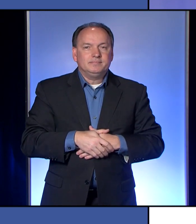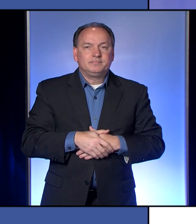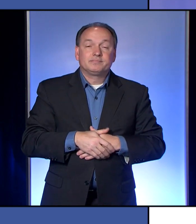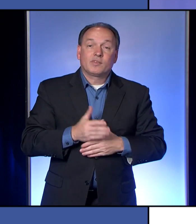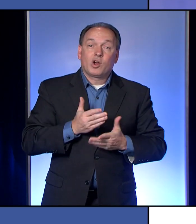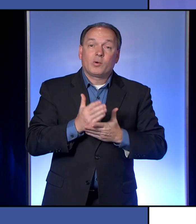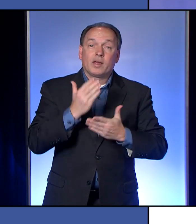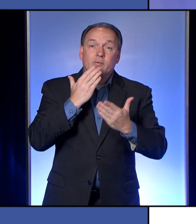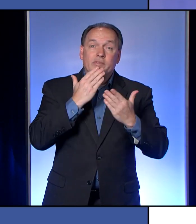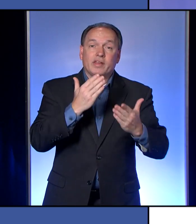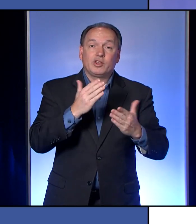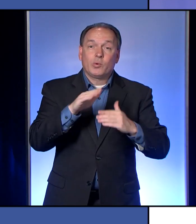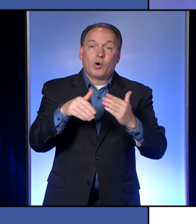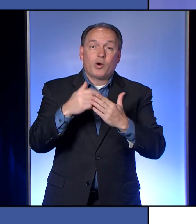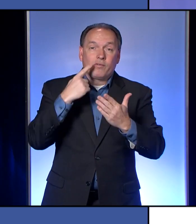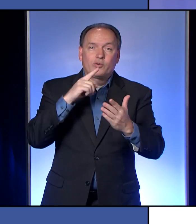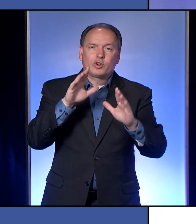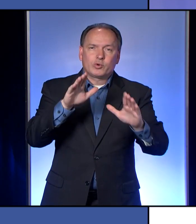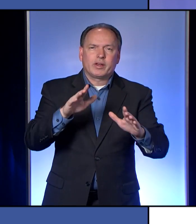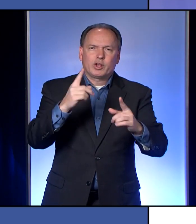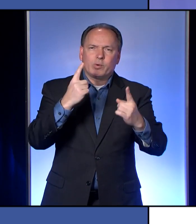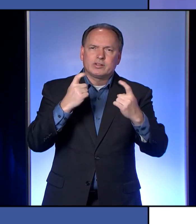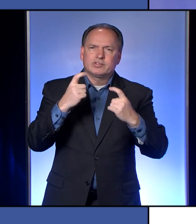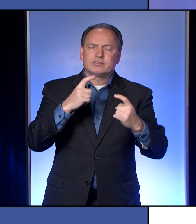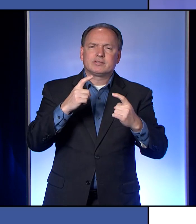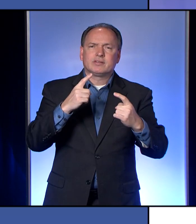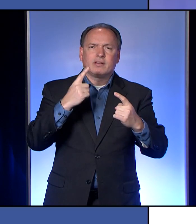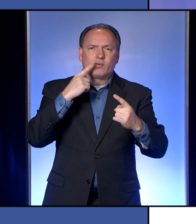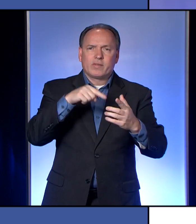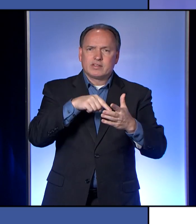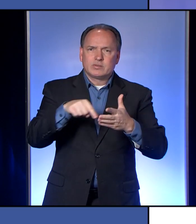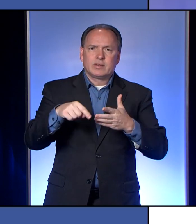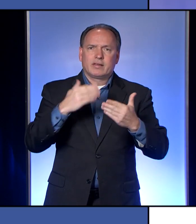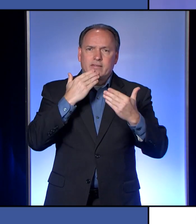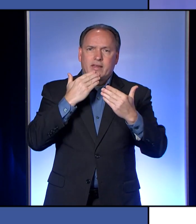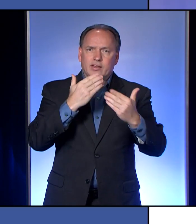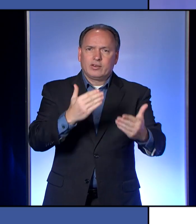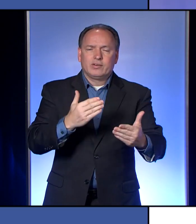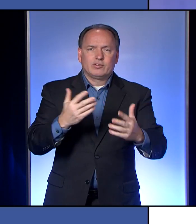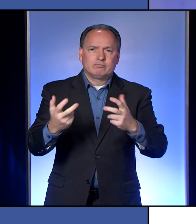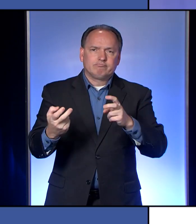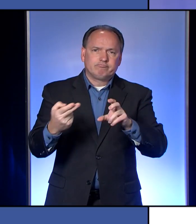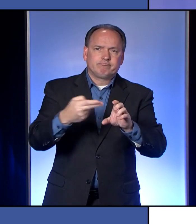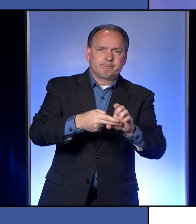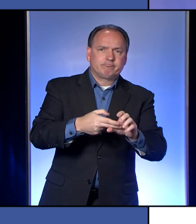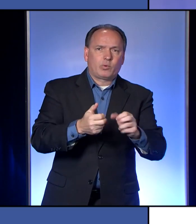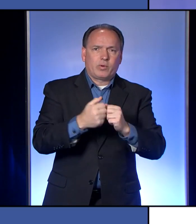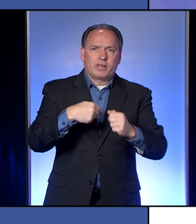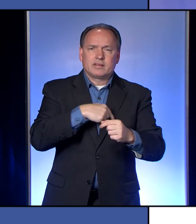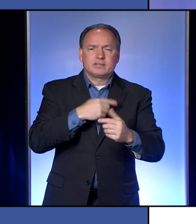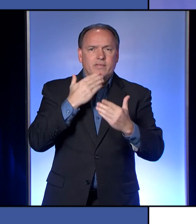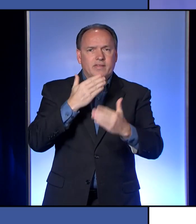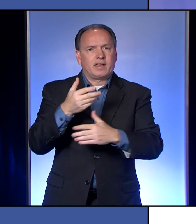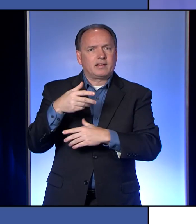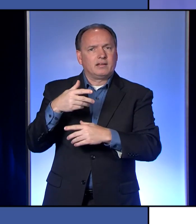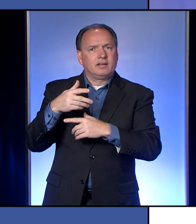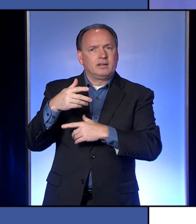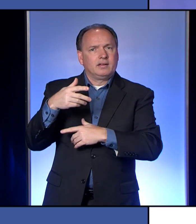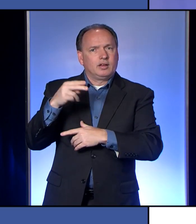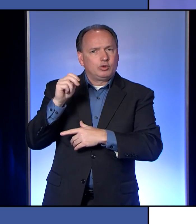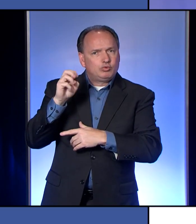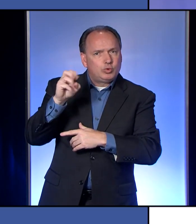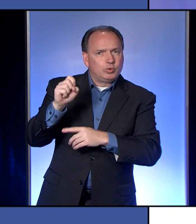All right, well, thank you all for your great questions. Thank you for the week and for being with me. And again, I want to thank the press